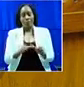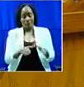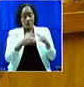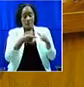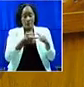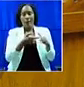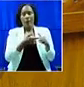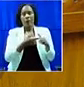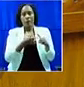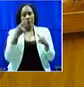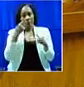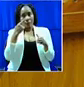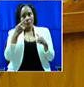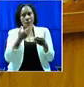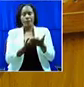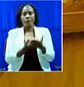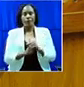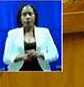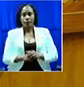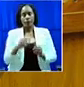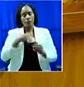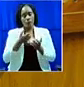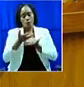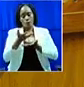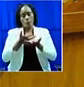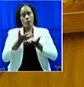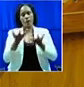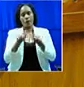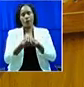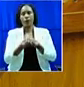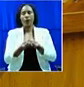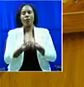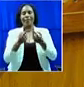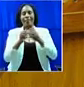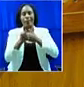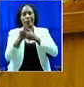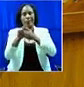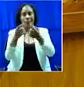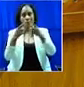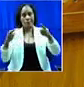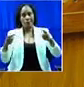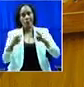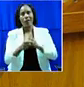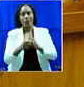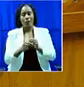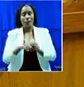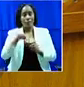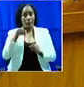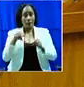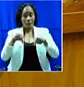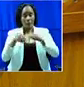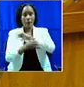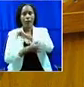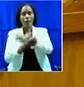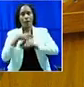be realized. I had a conversation with the leaders of the various banks in our country, and I express this view